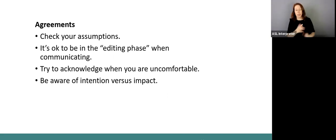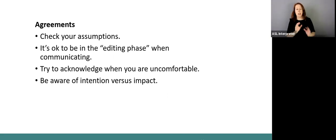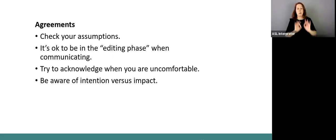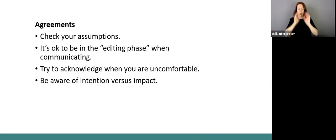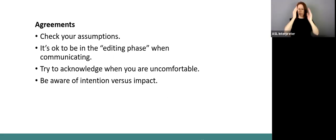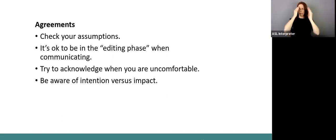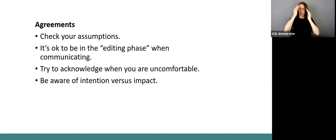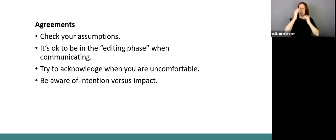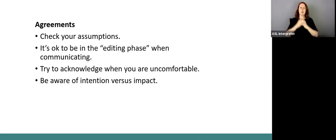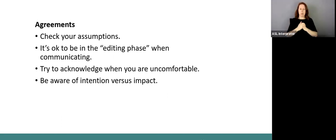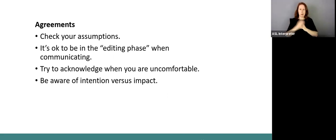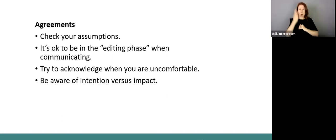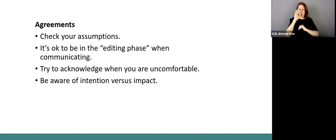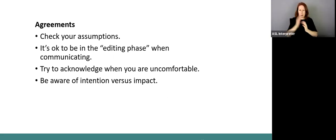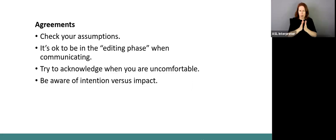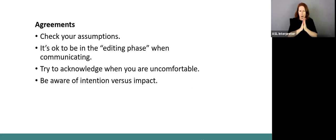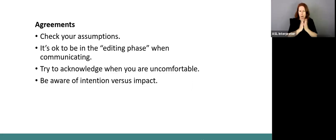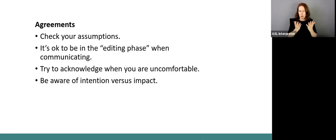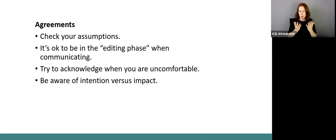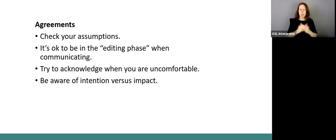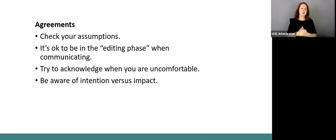of those things as we proceed.